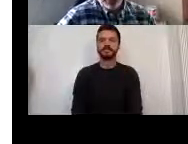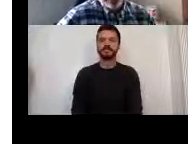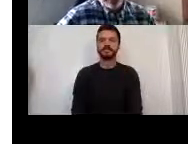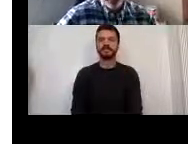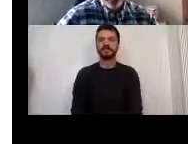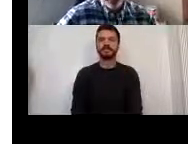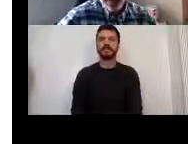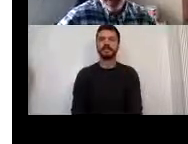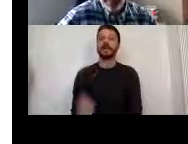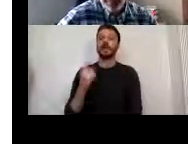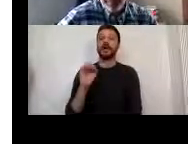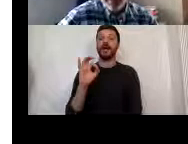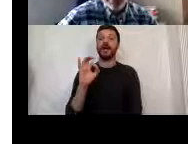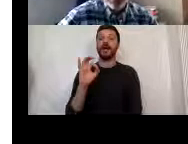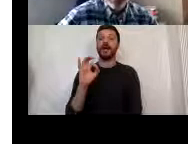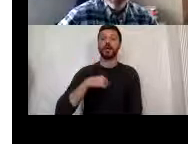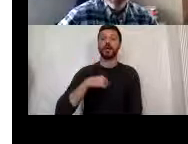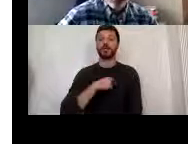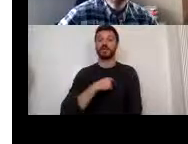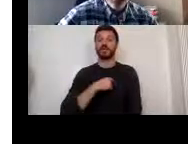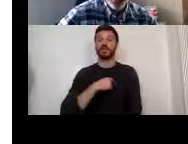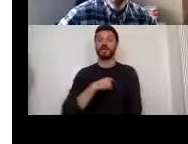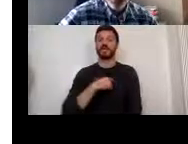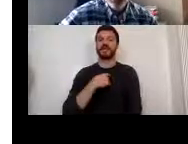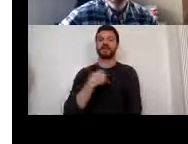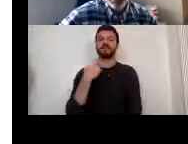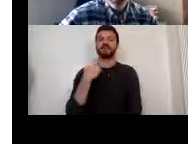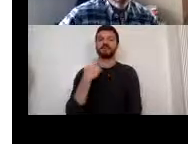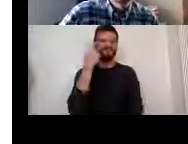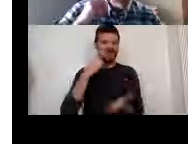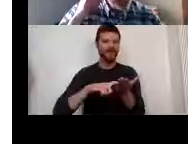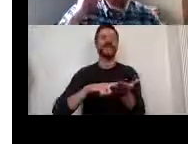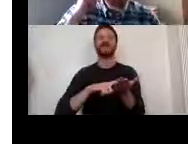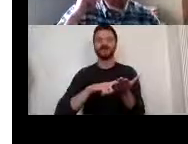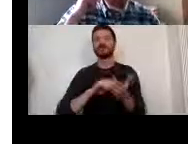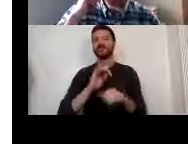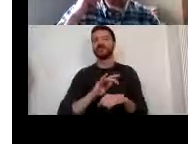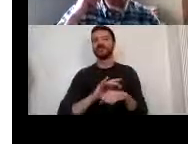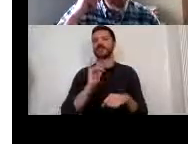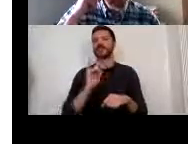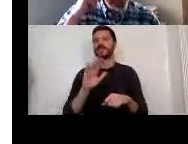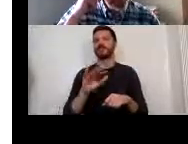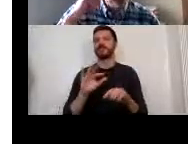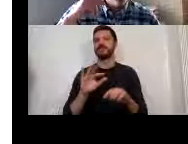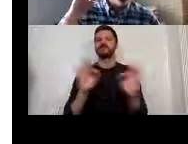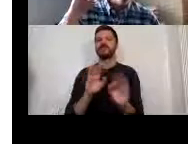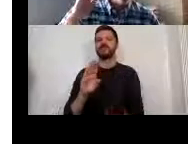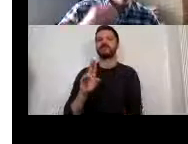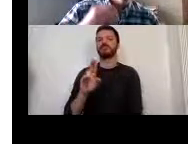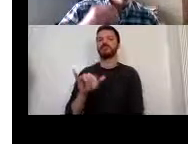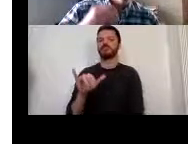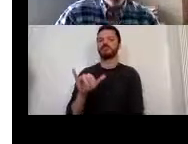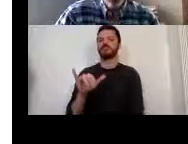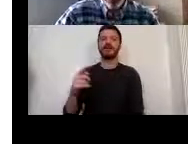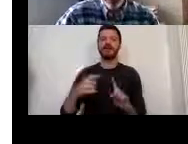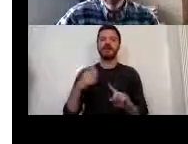I think we realized coming in, and it did play out, was it was important to get buy-in from higher